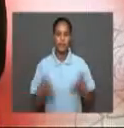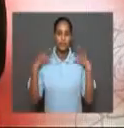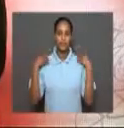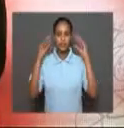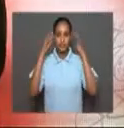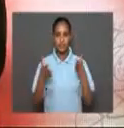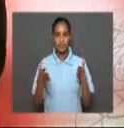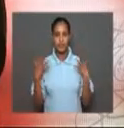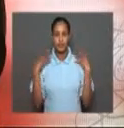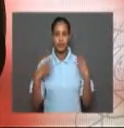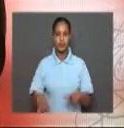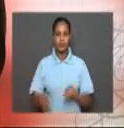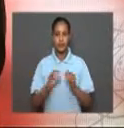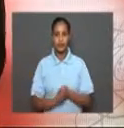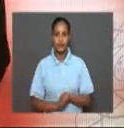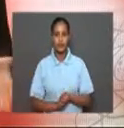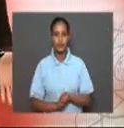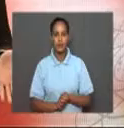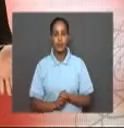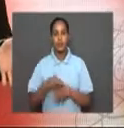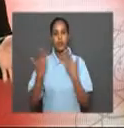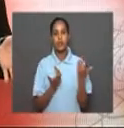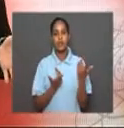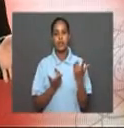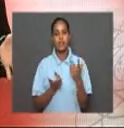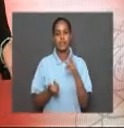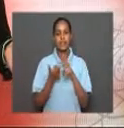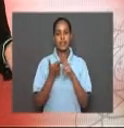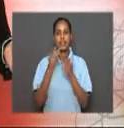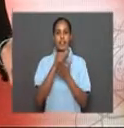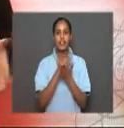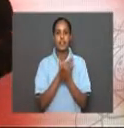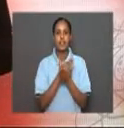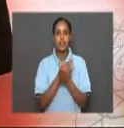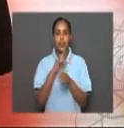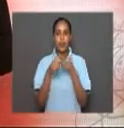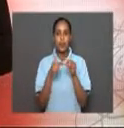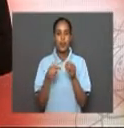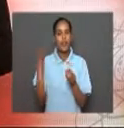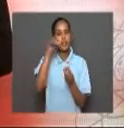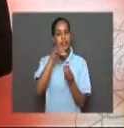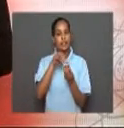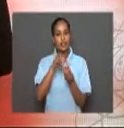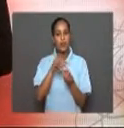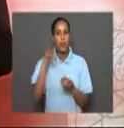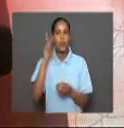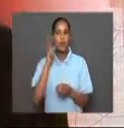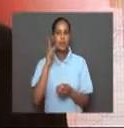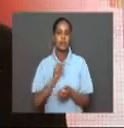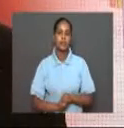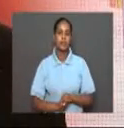Hello, teacher. Hello, students. Welcome to the third lesson about addition